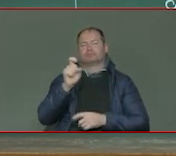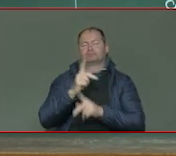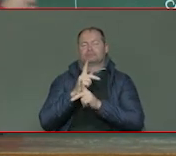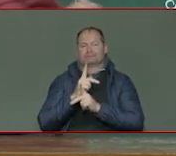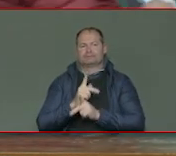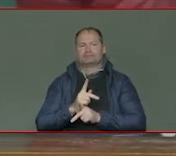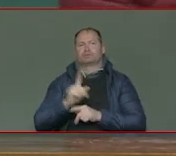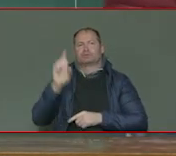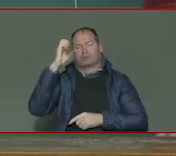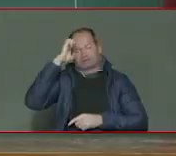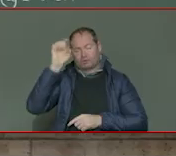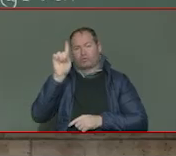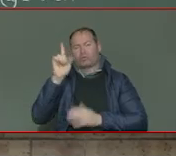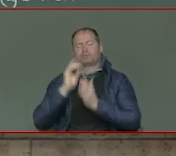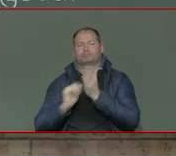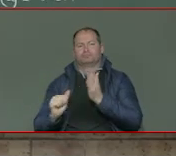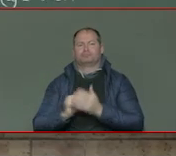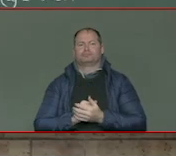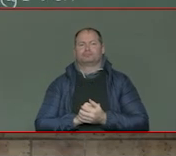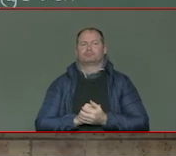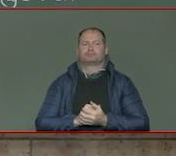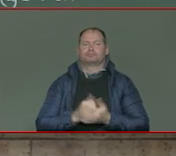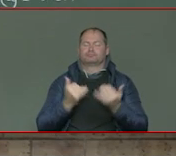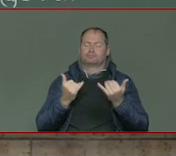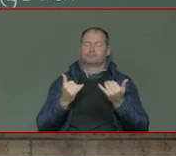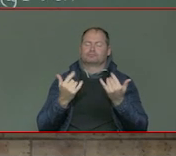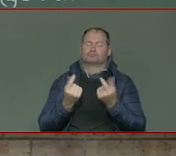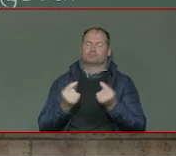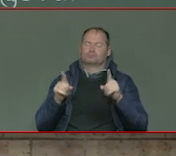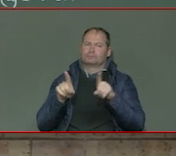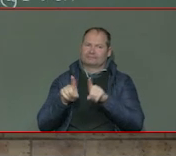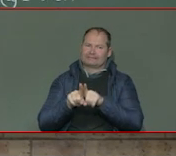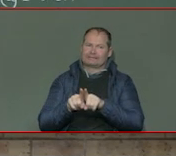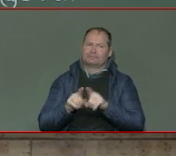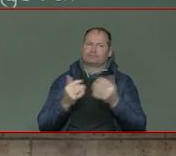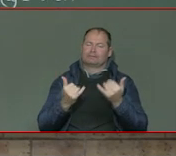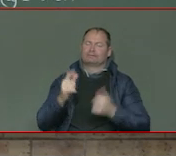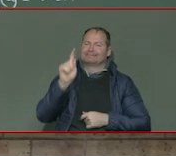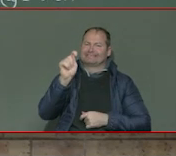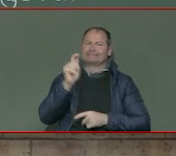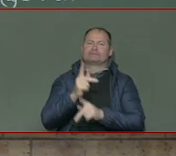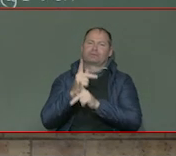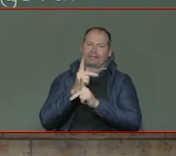exponent. I'm saying to you, exponent times coefficient, keep the t, subtract 1 from the exponent.